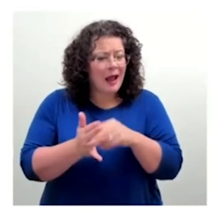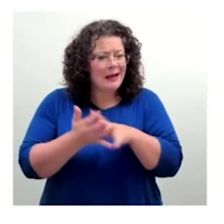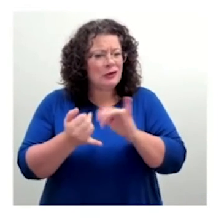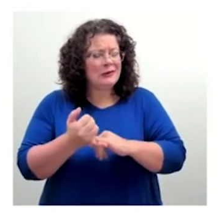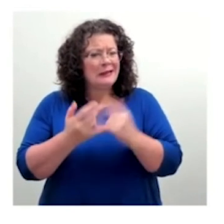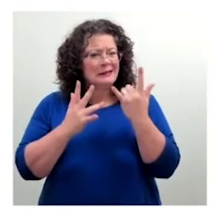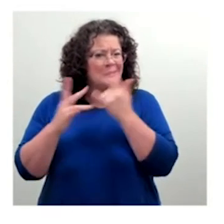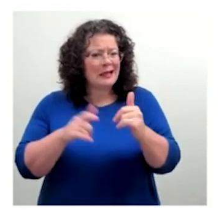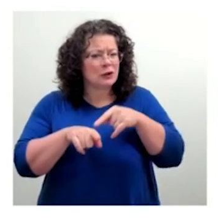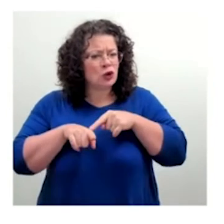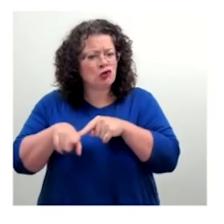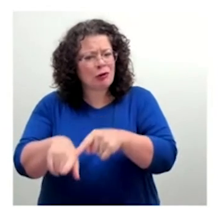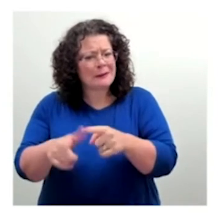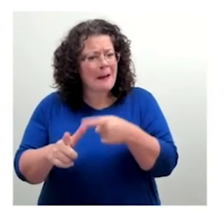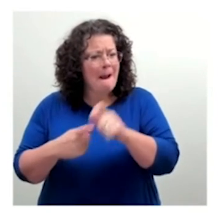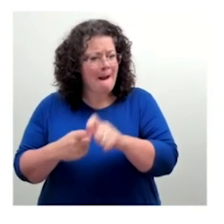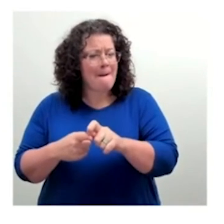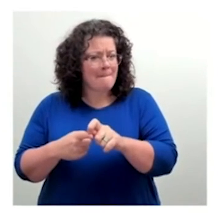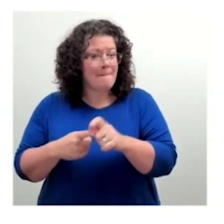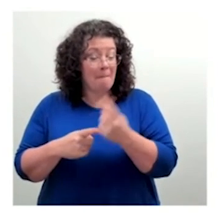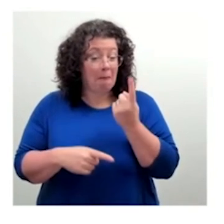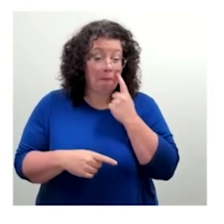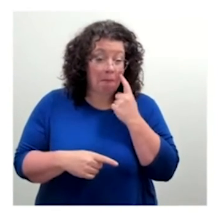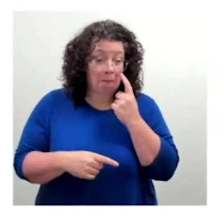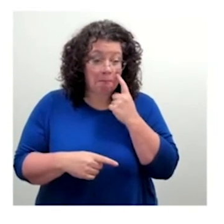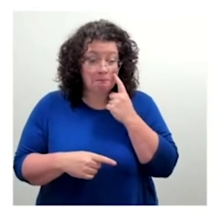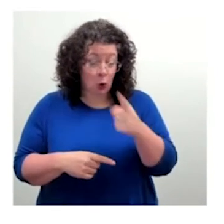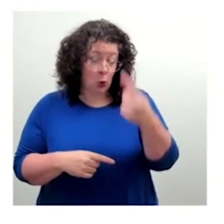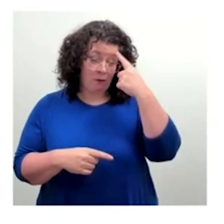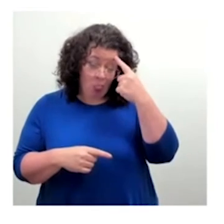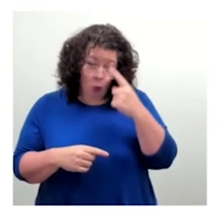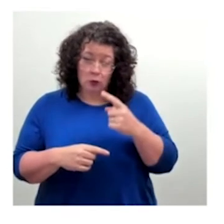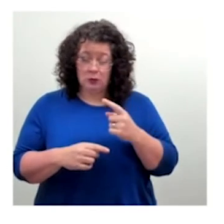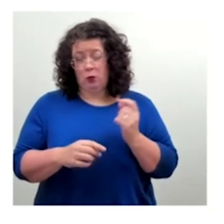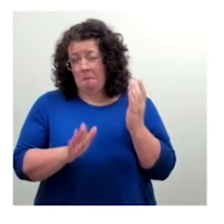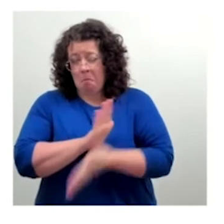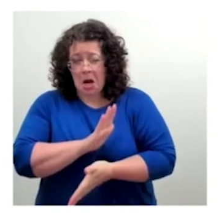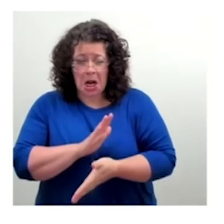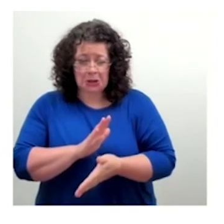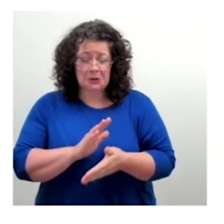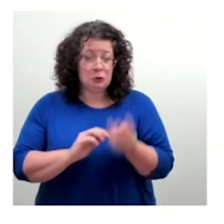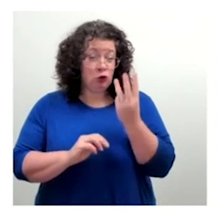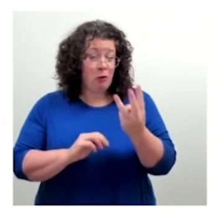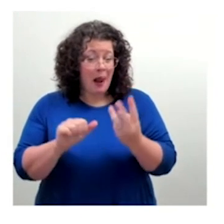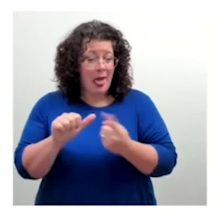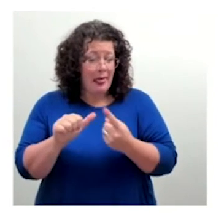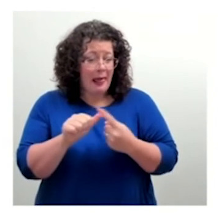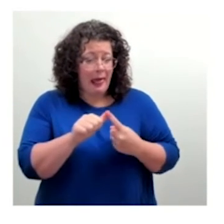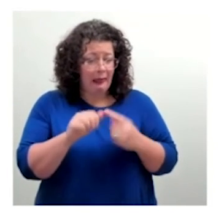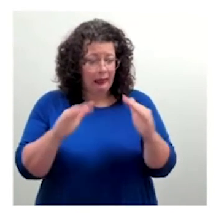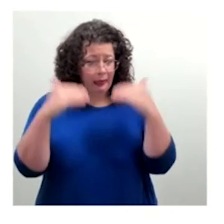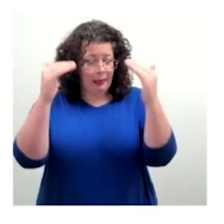code is really not performing very well. It should be bigger. The purple is a bit too dark. I think